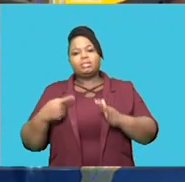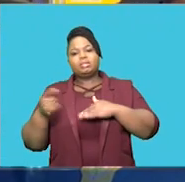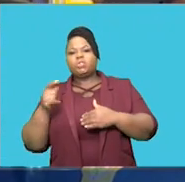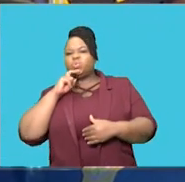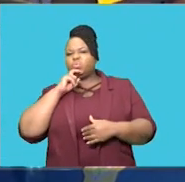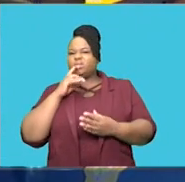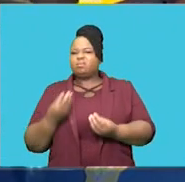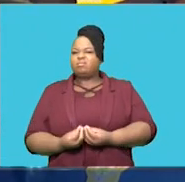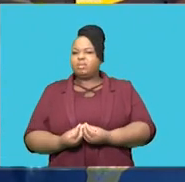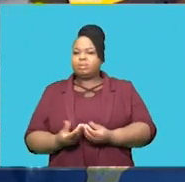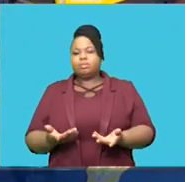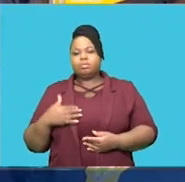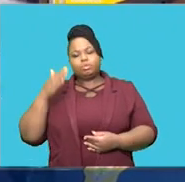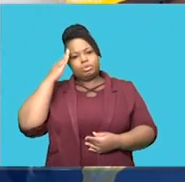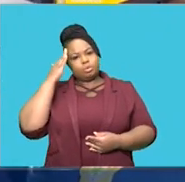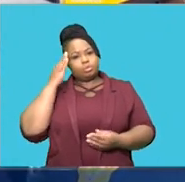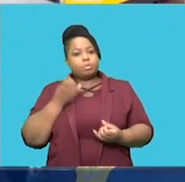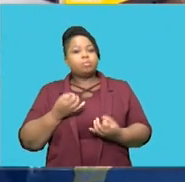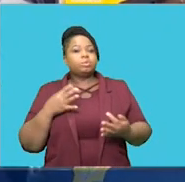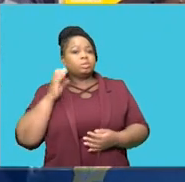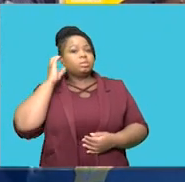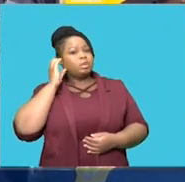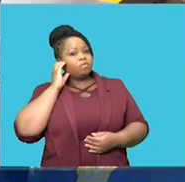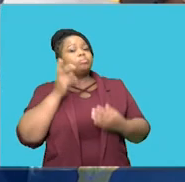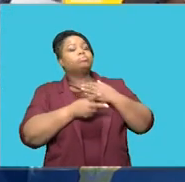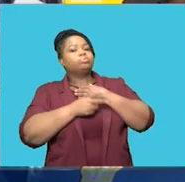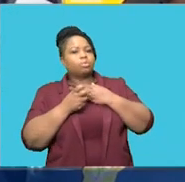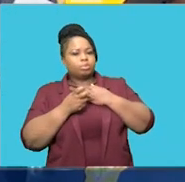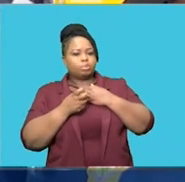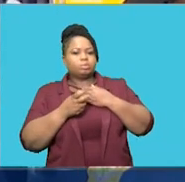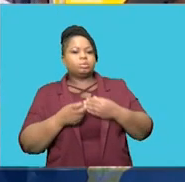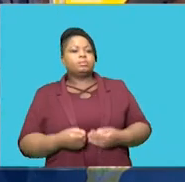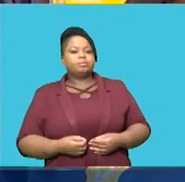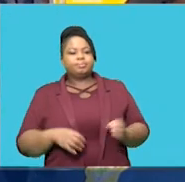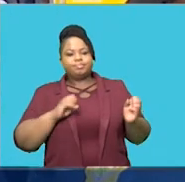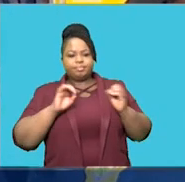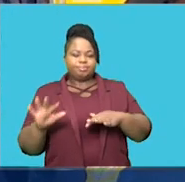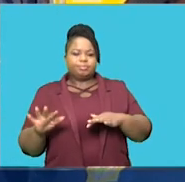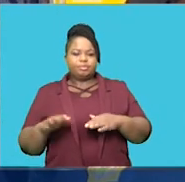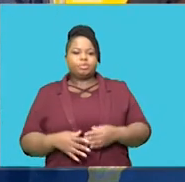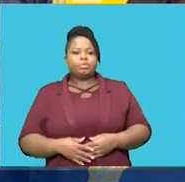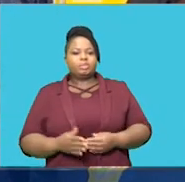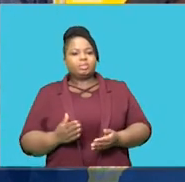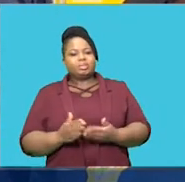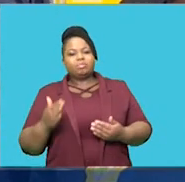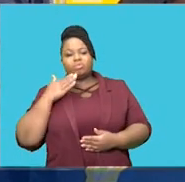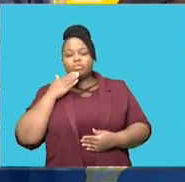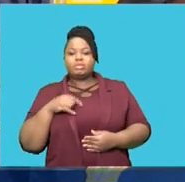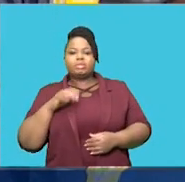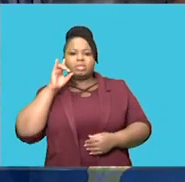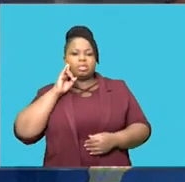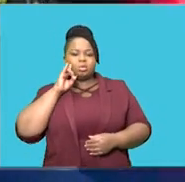know that most of the cell phones stolen, they have been taken to some of these second-hand dealers in this